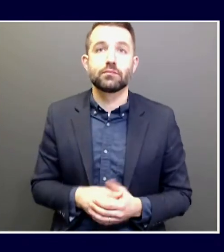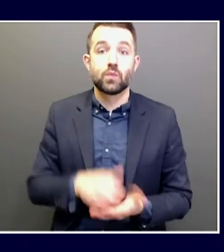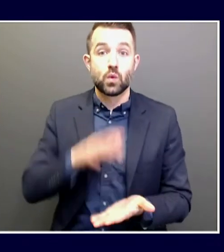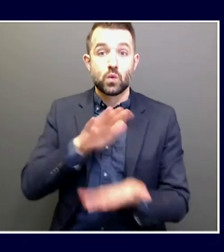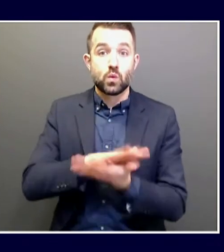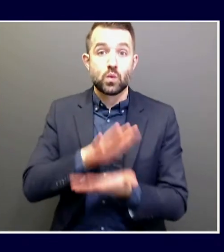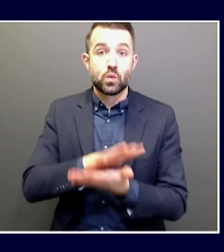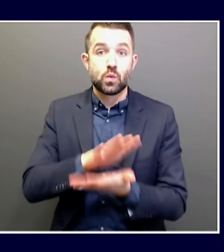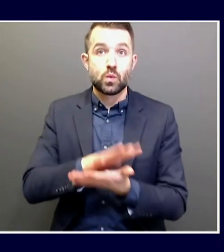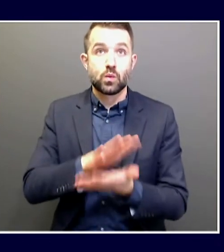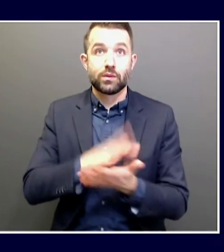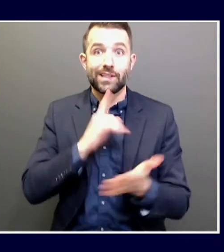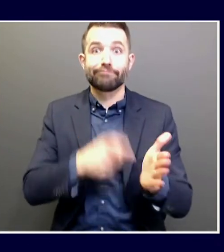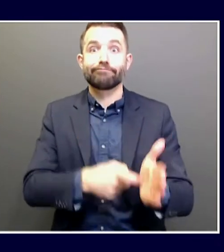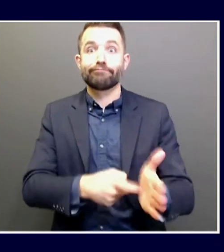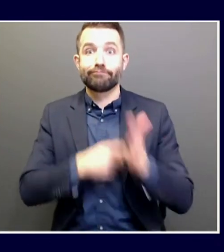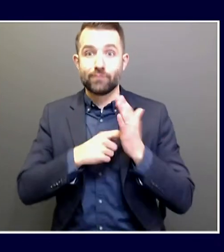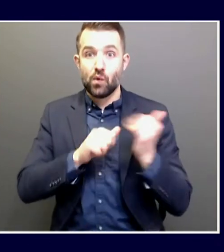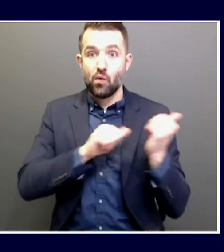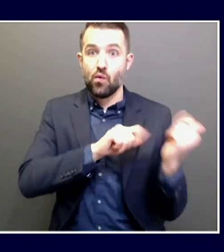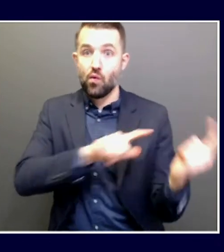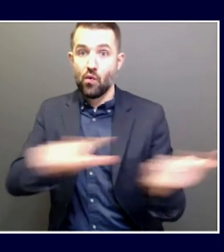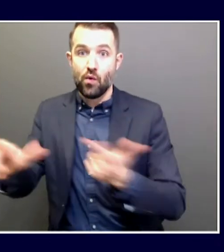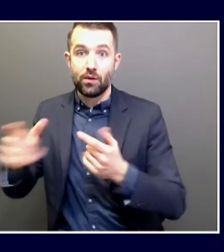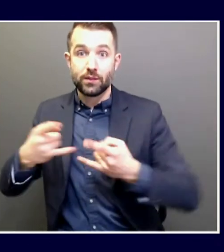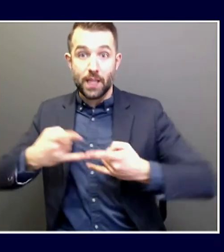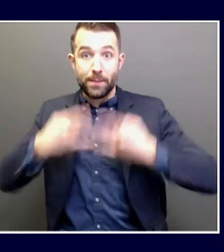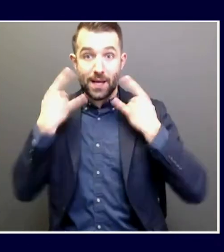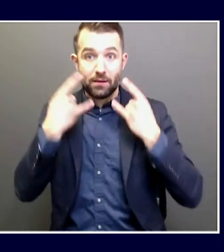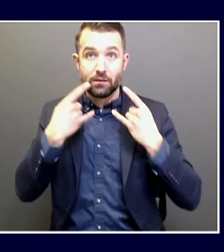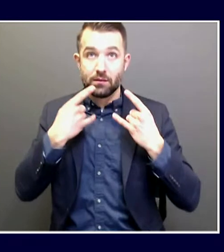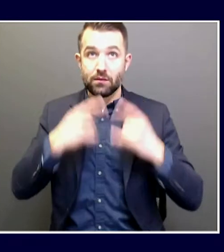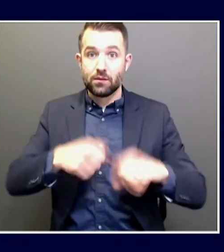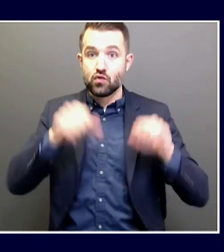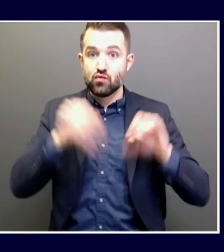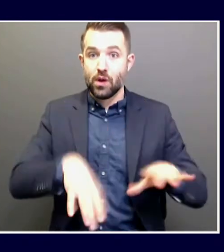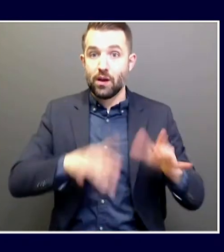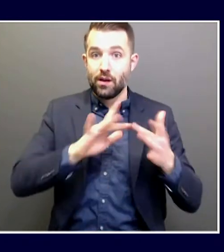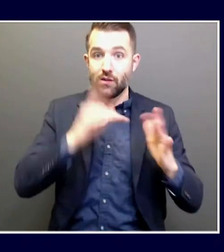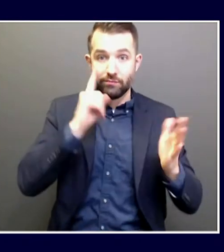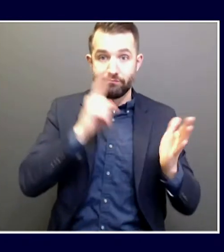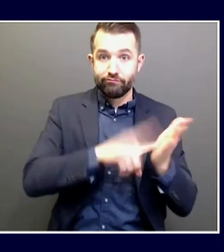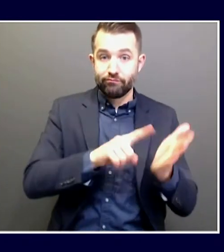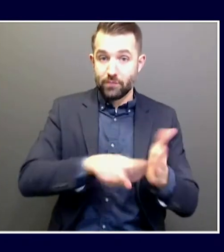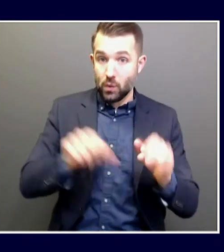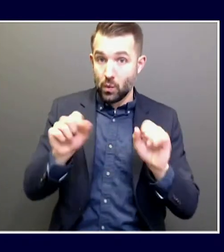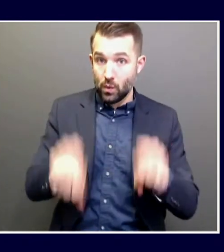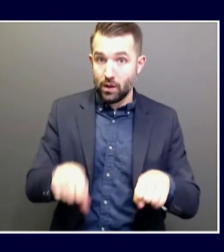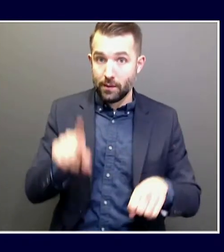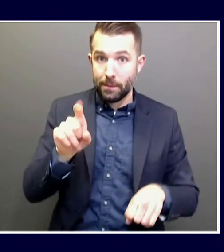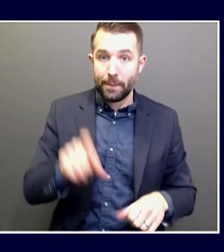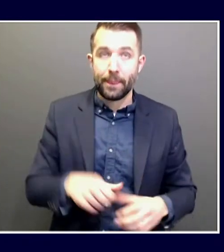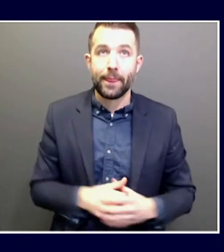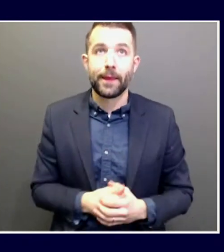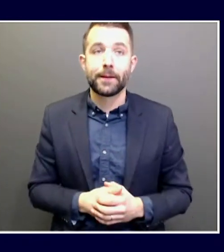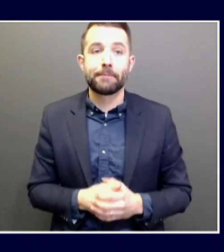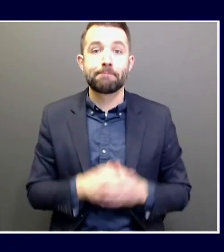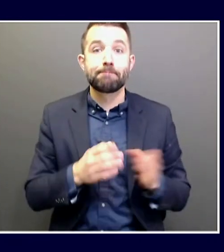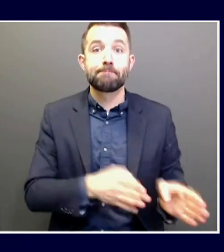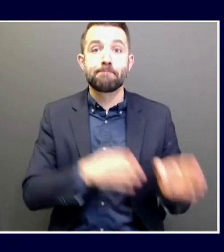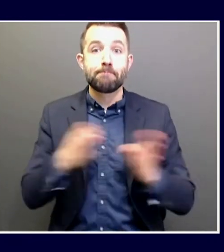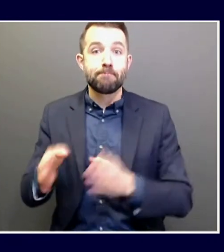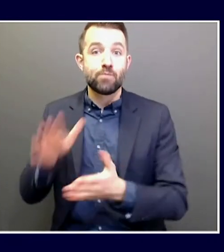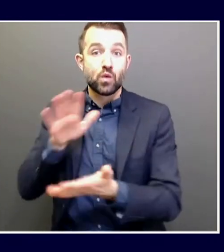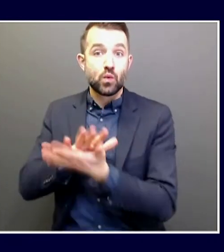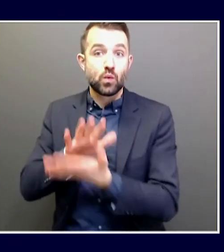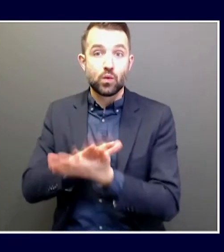contact tracing, but that still means the schools that don't require masks are going to have that challenge of doing the contact tracing?